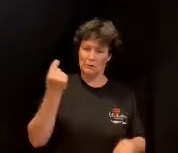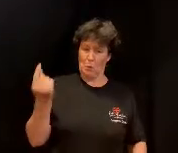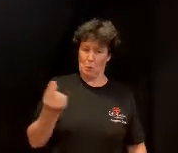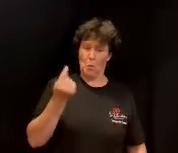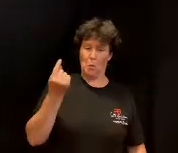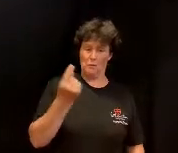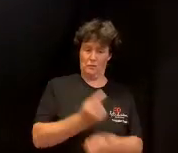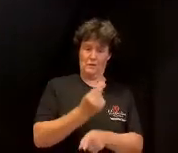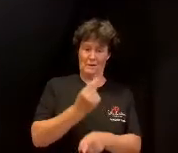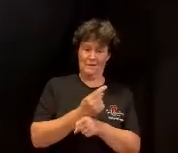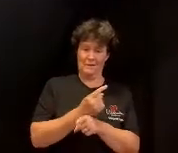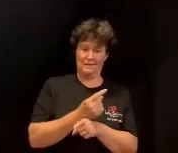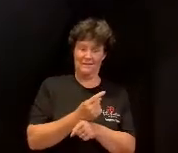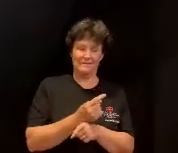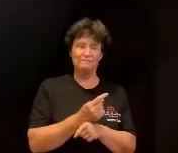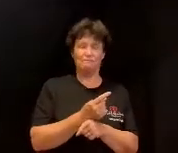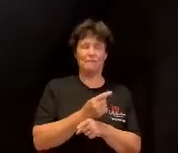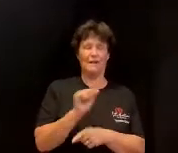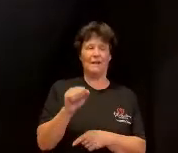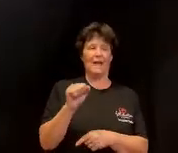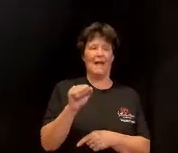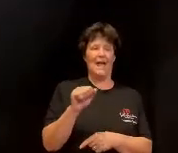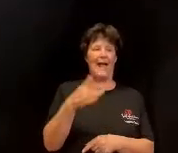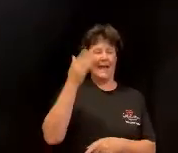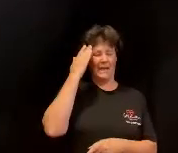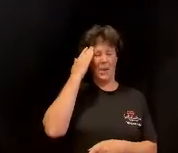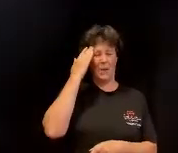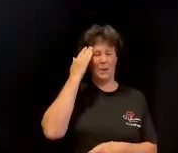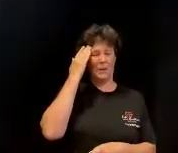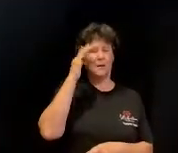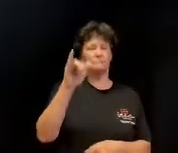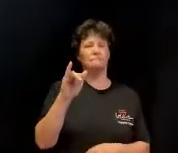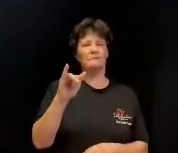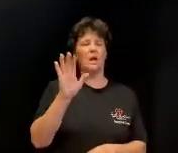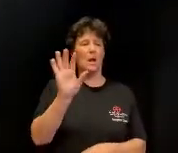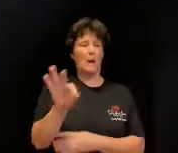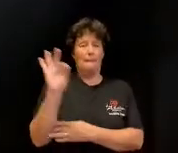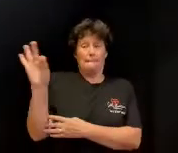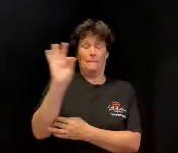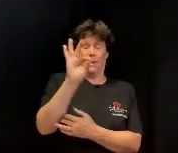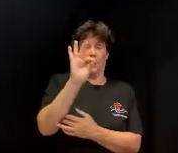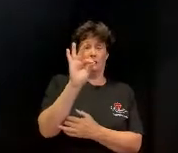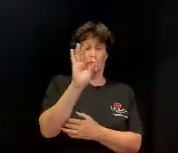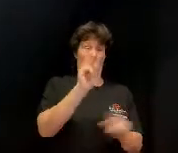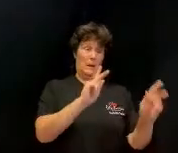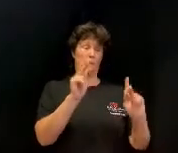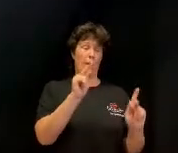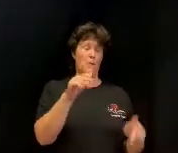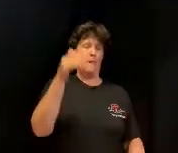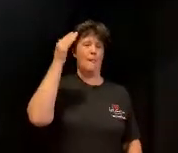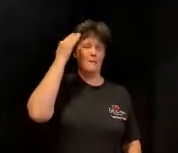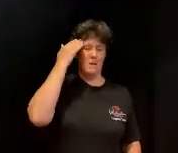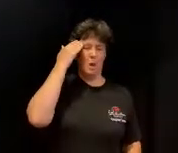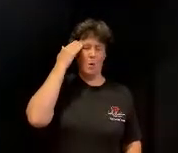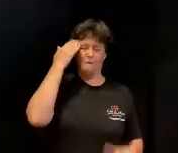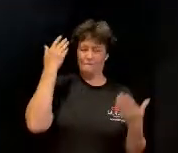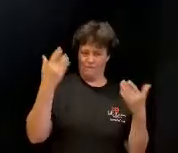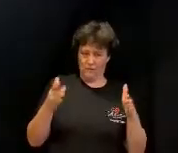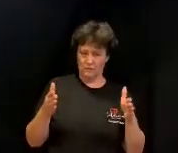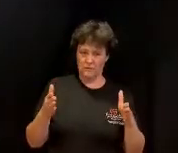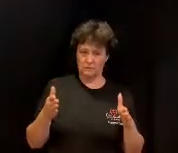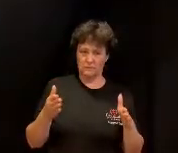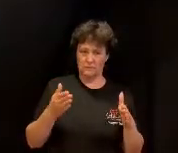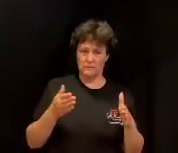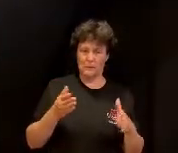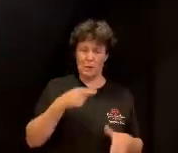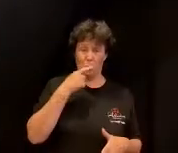Right? So, I mean, I know you guys have, I'm preaching to the people, the choir tonight here. I know you know this. But we're just going to say it for the